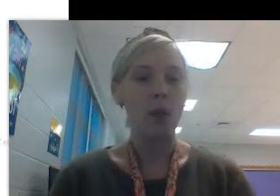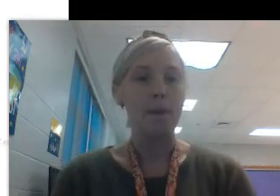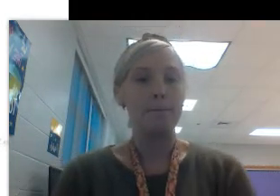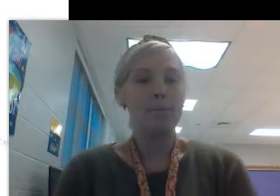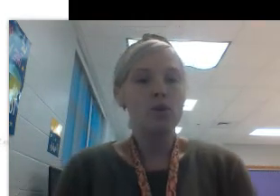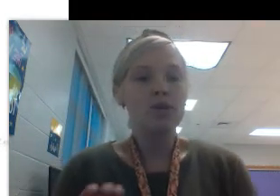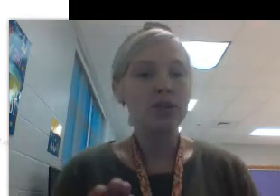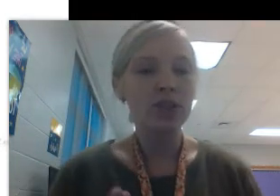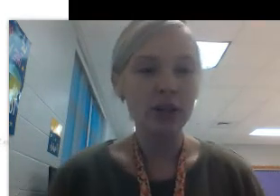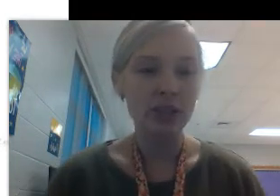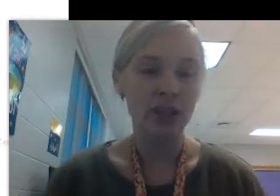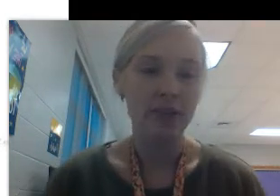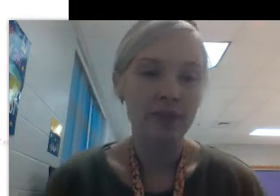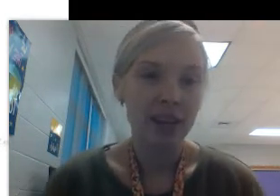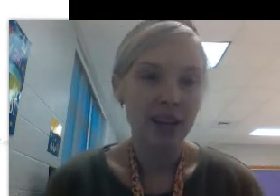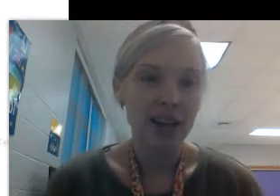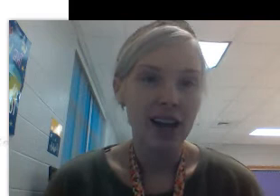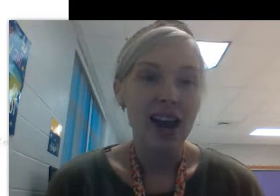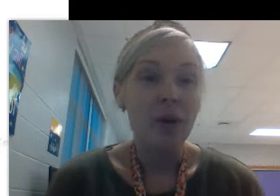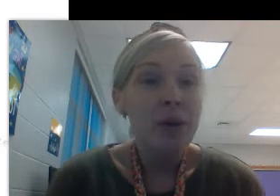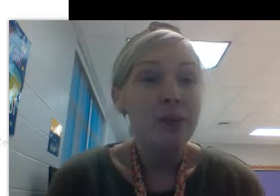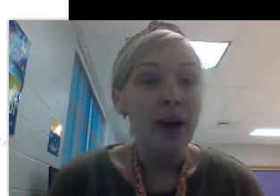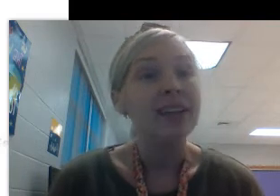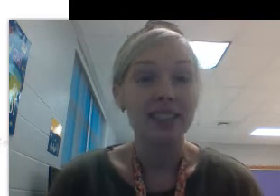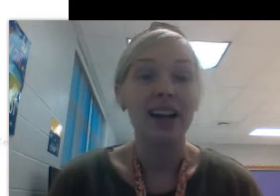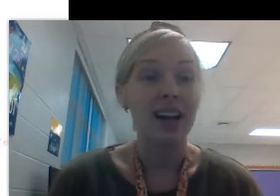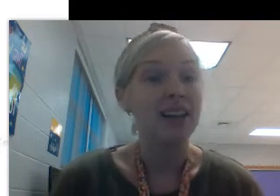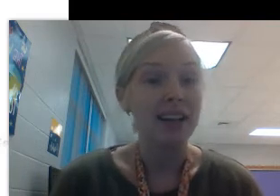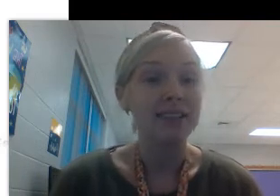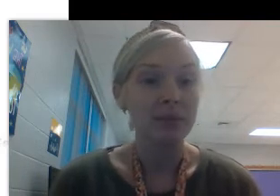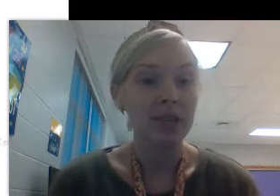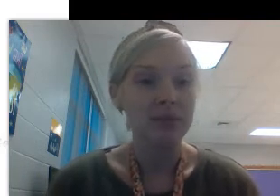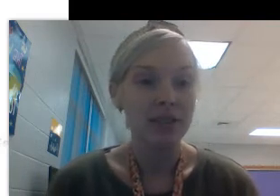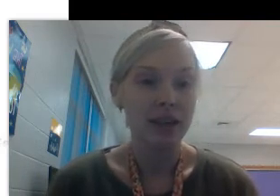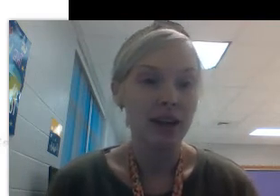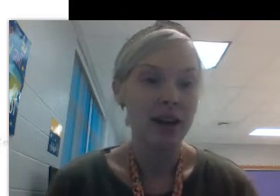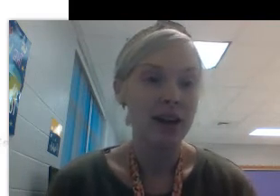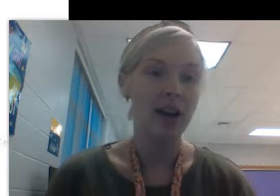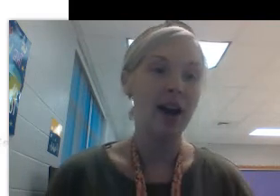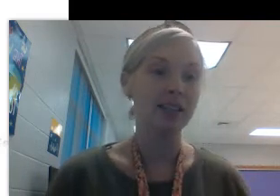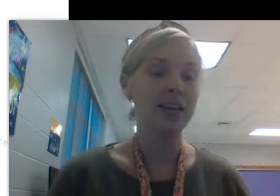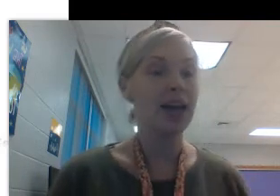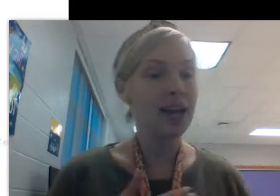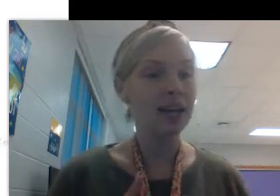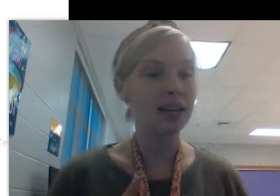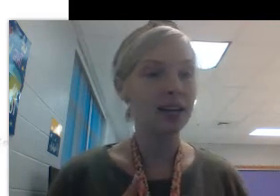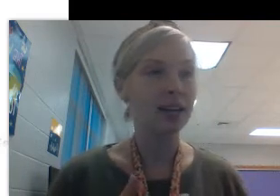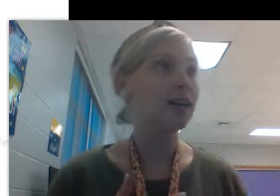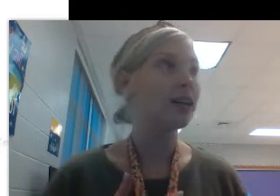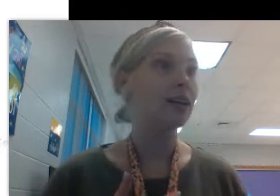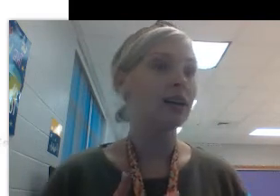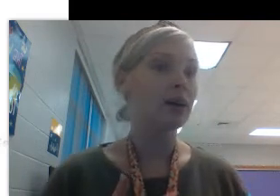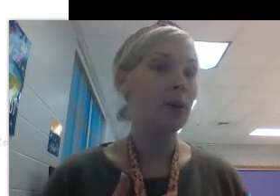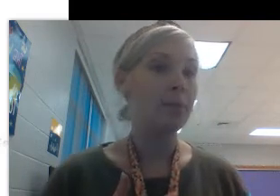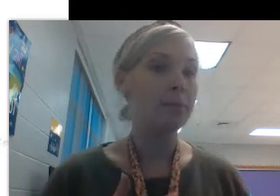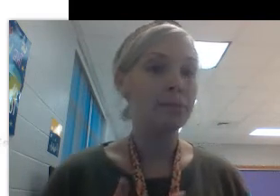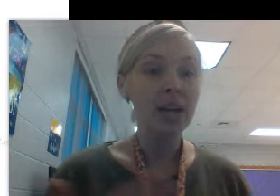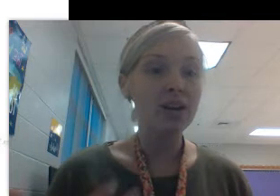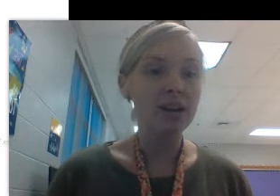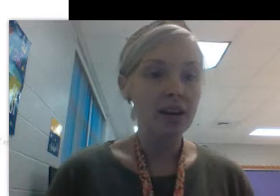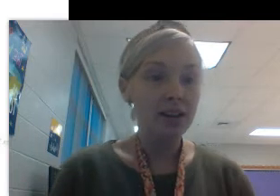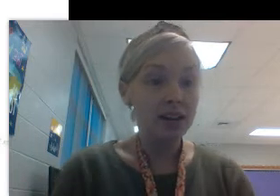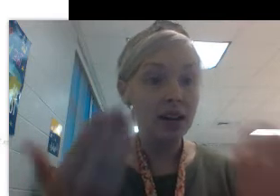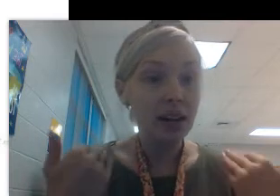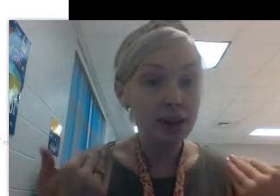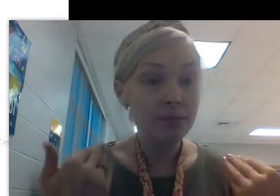means to move closer. And we practice that in class sometimes. I'll say, hey,